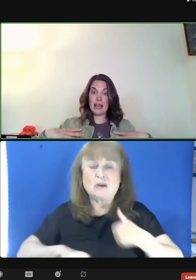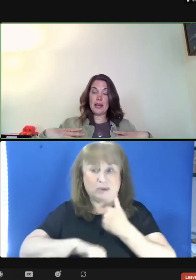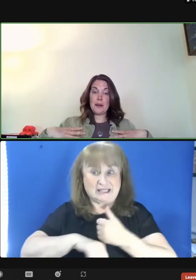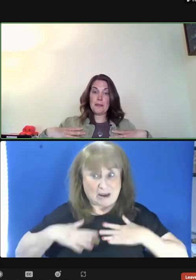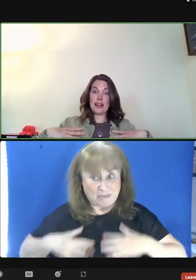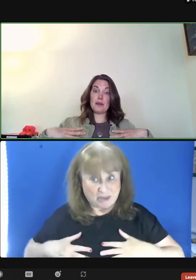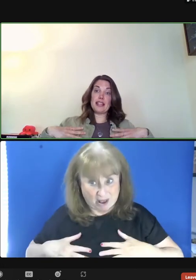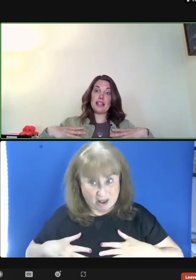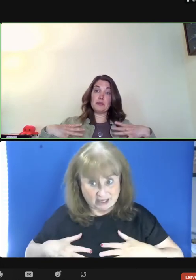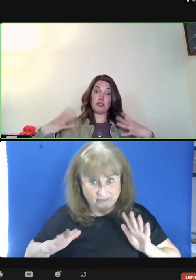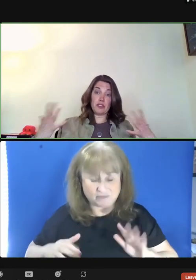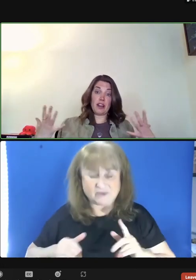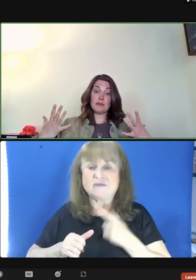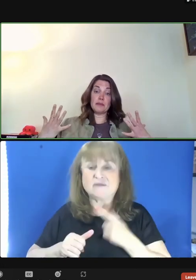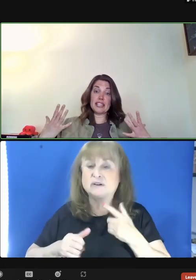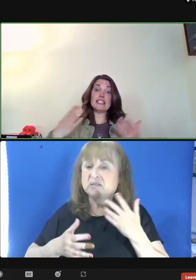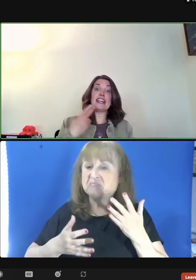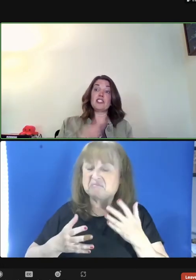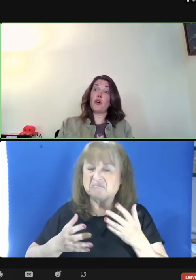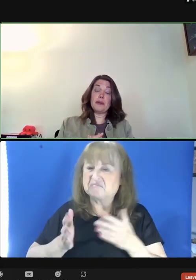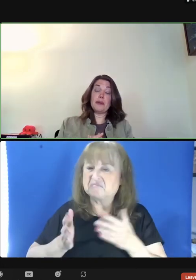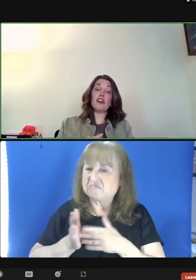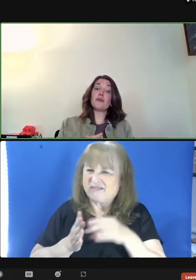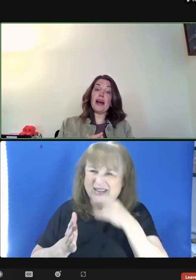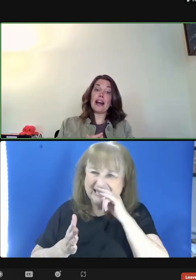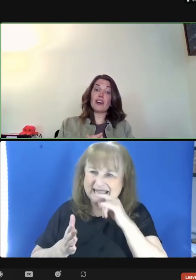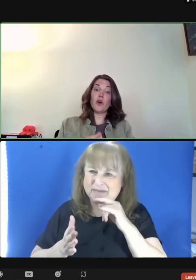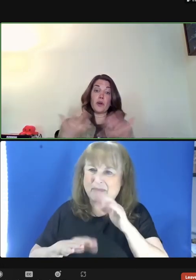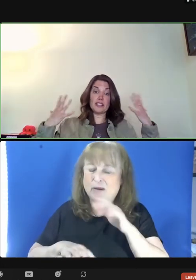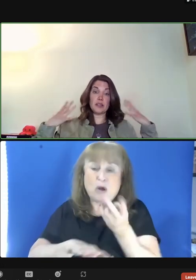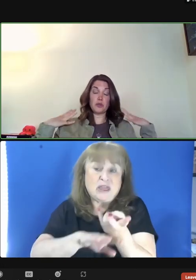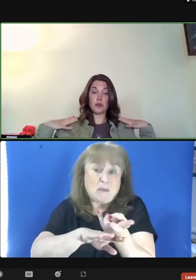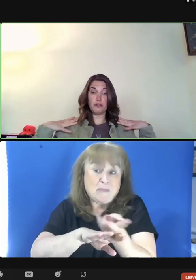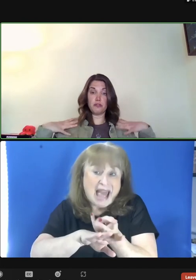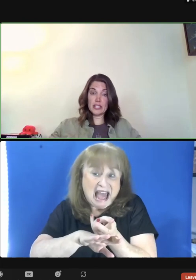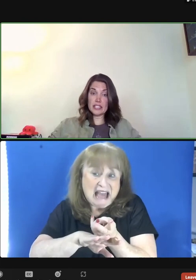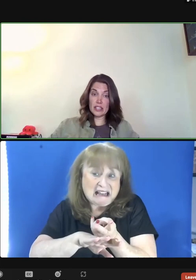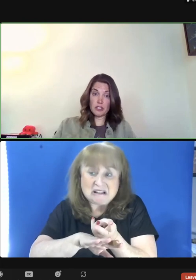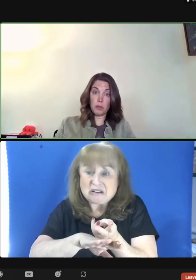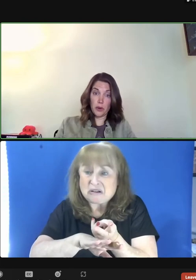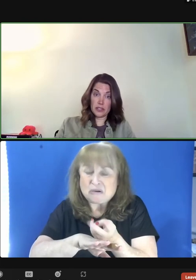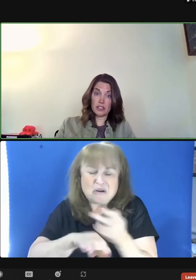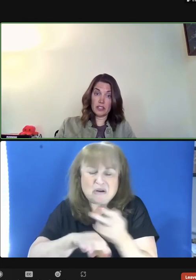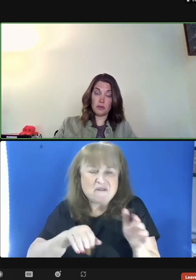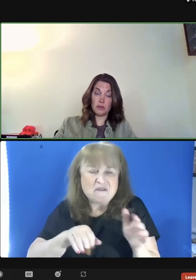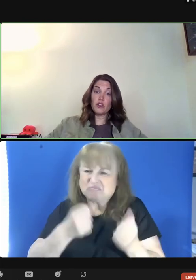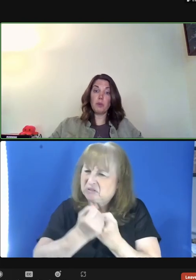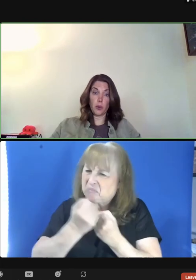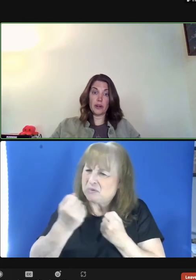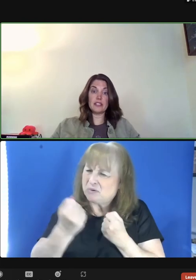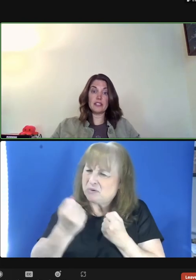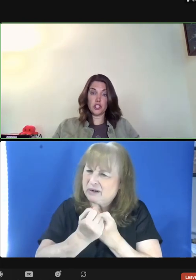body, meaning possibly for a lot of times kids, that's maybe on their back or in some sort of fully supported